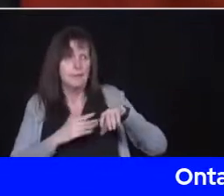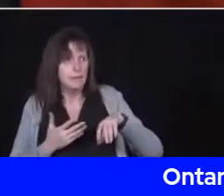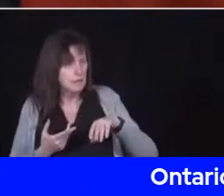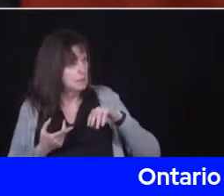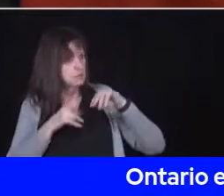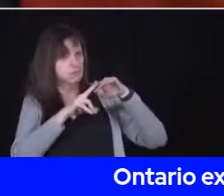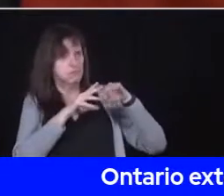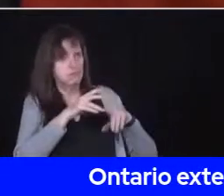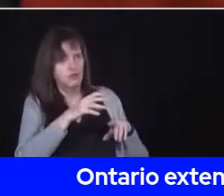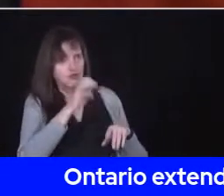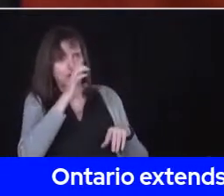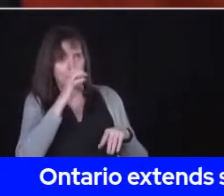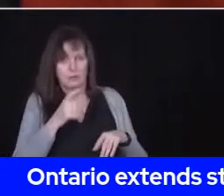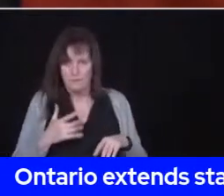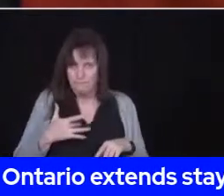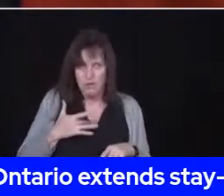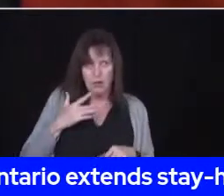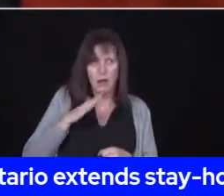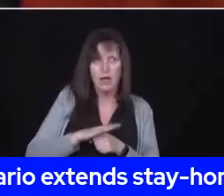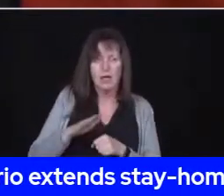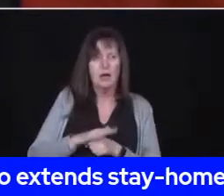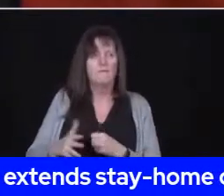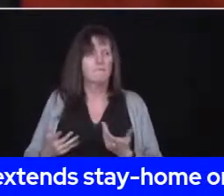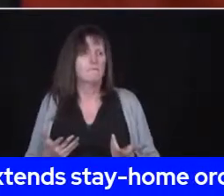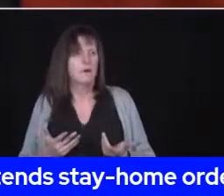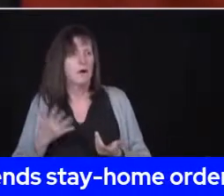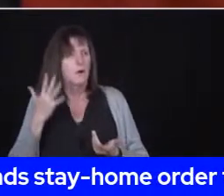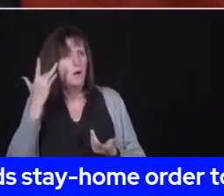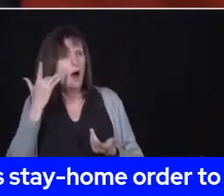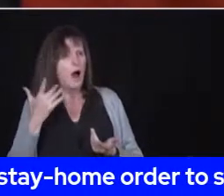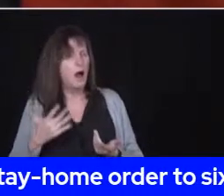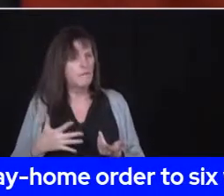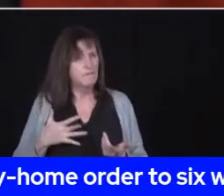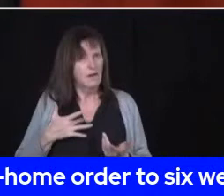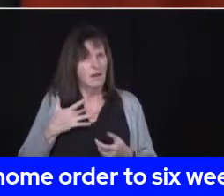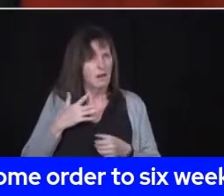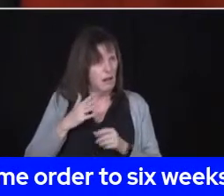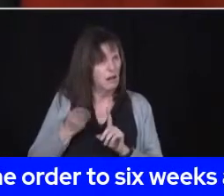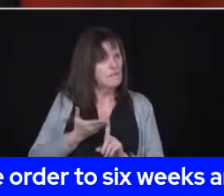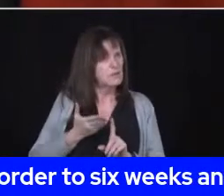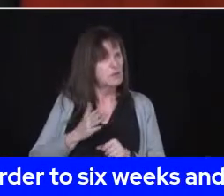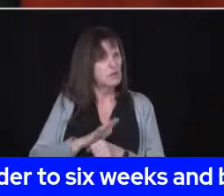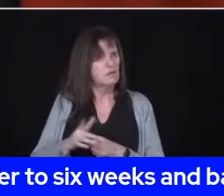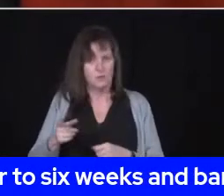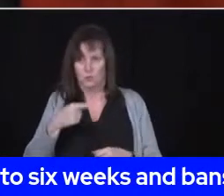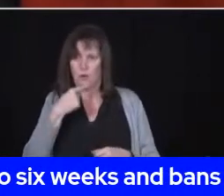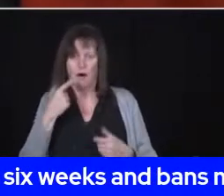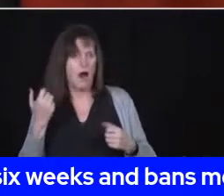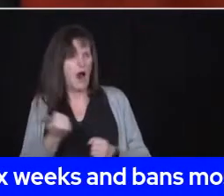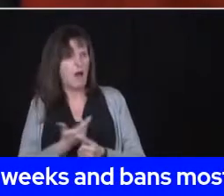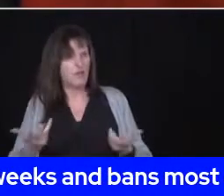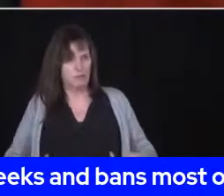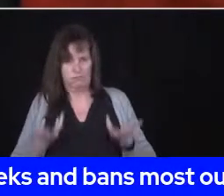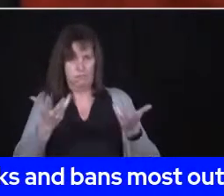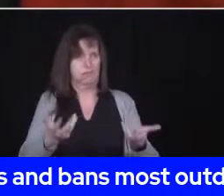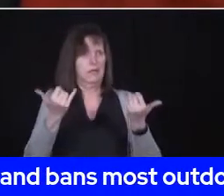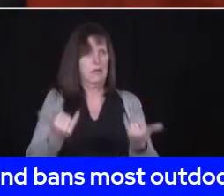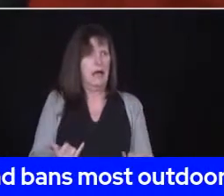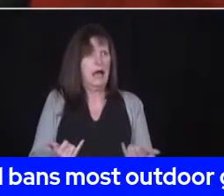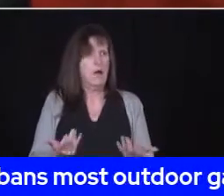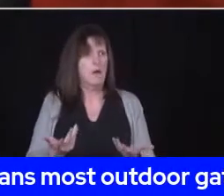you say just a few minutes ago that everything is on the field now, but Amazon warehouse is still